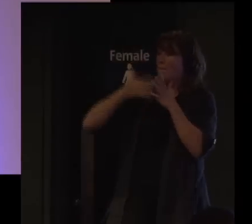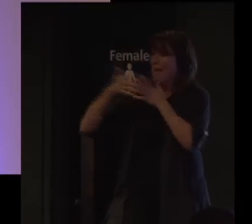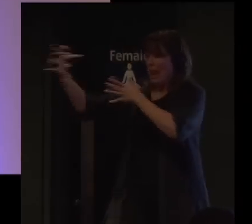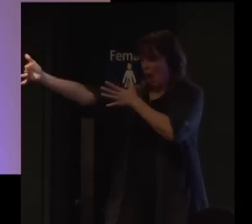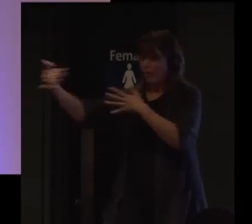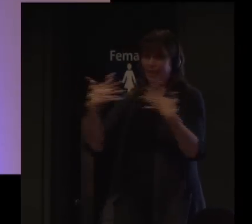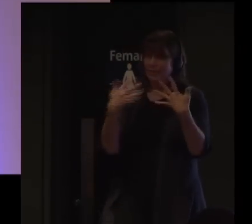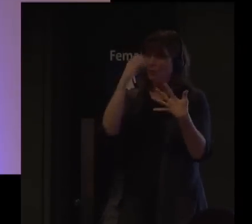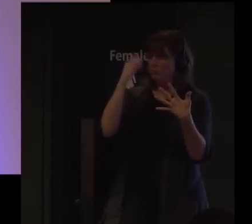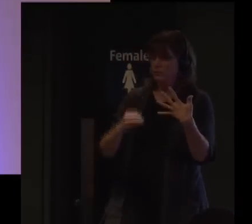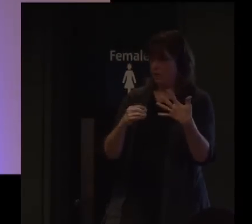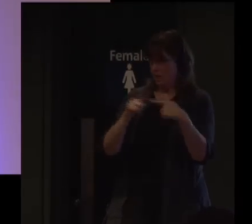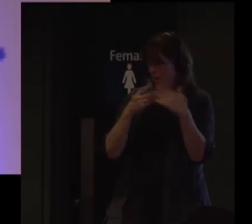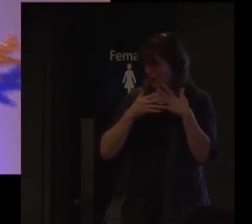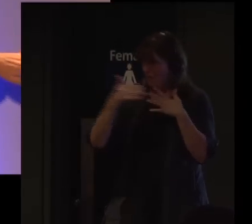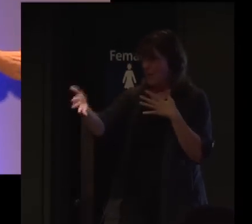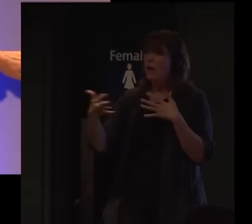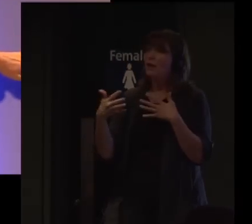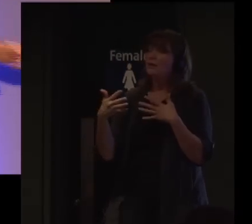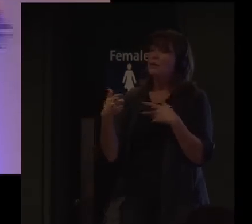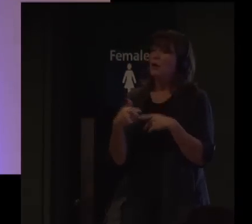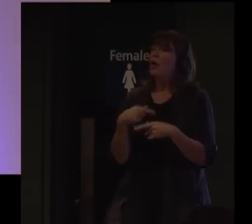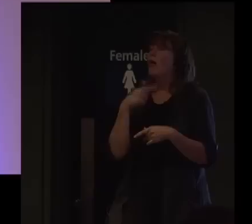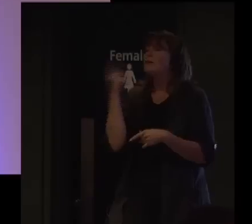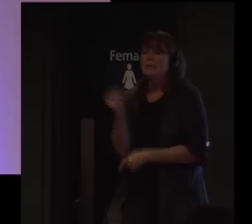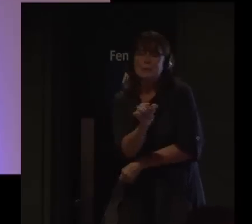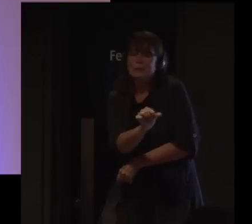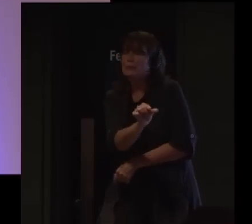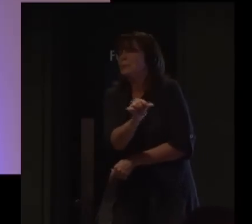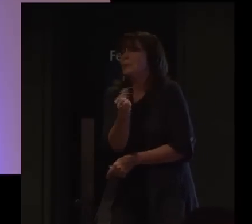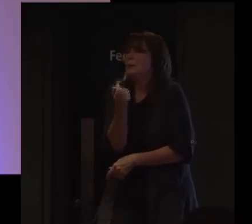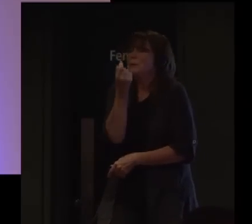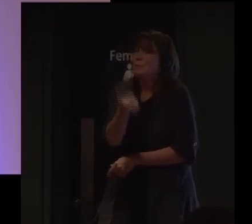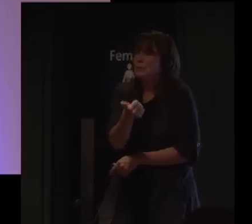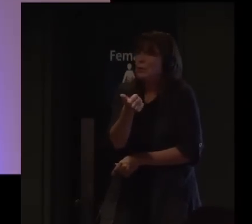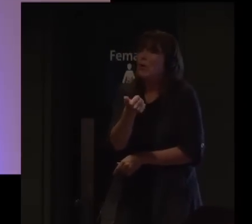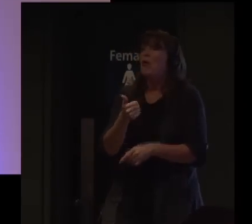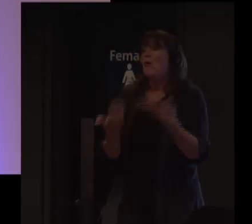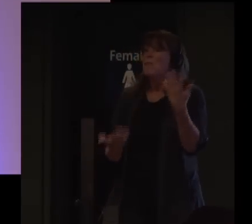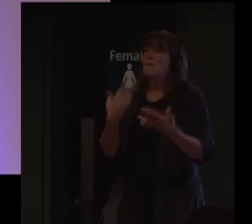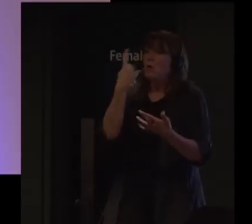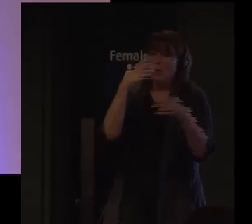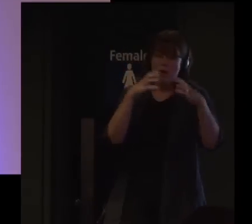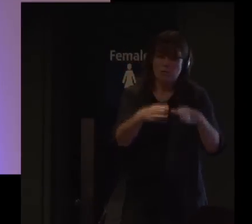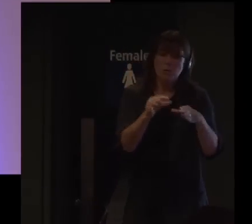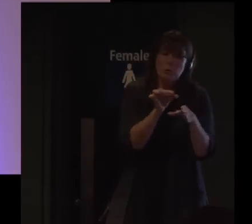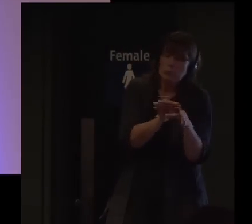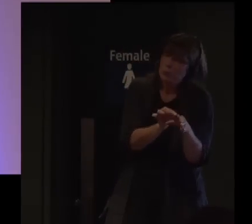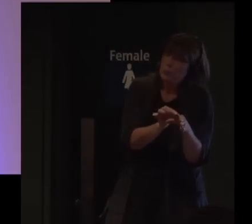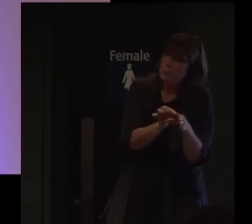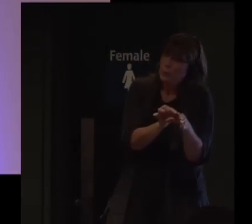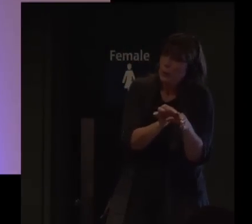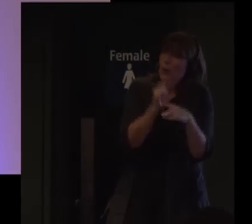politicians, whoever, and they say, oh, but it's marginal. Okay, this is, you know, it's a small part of the